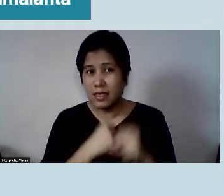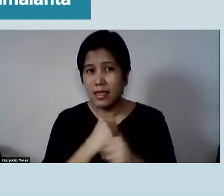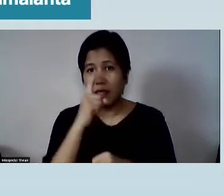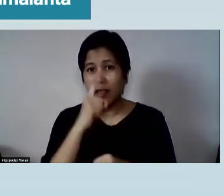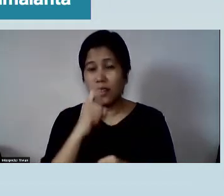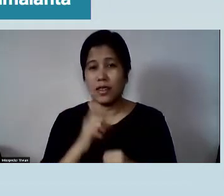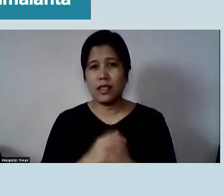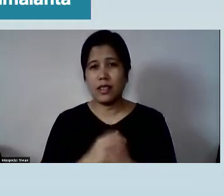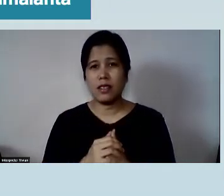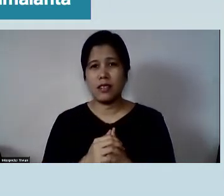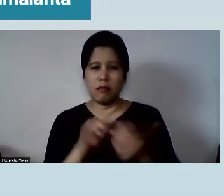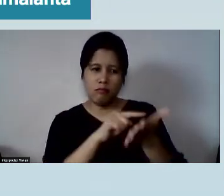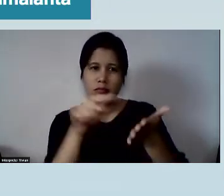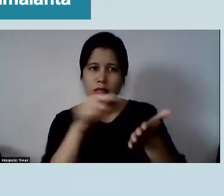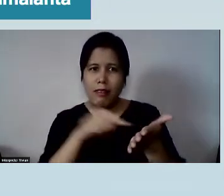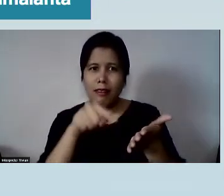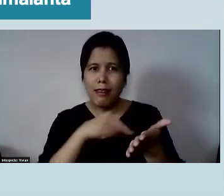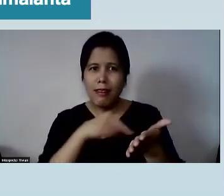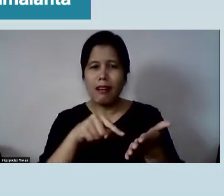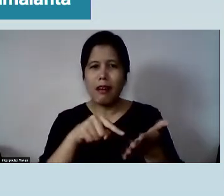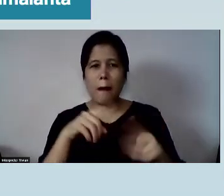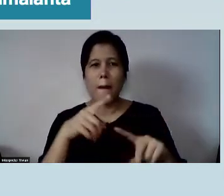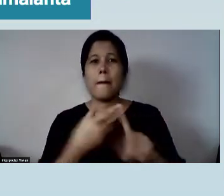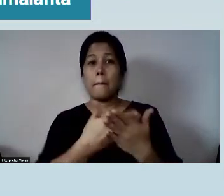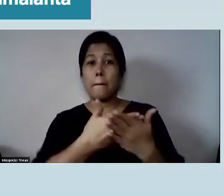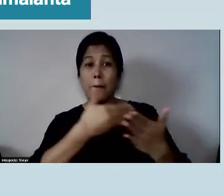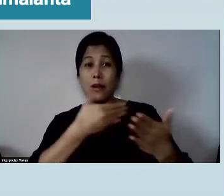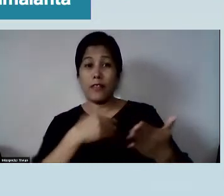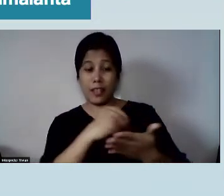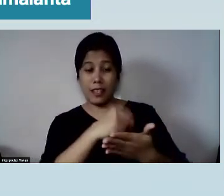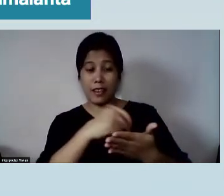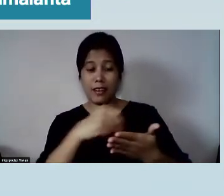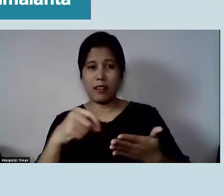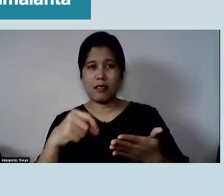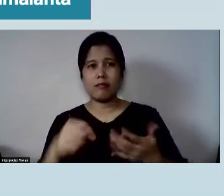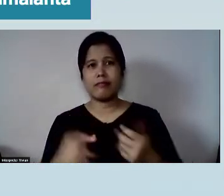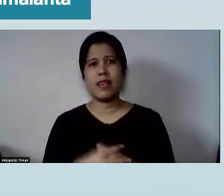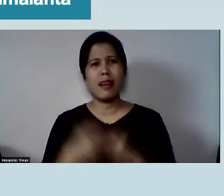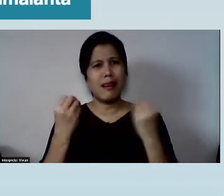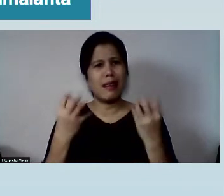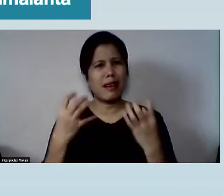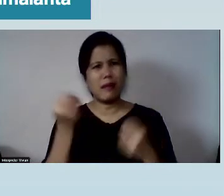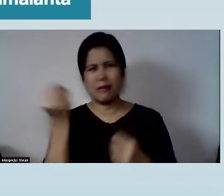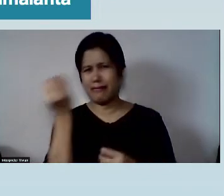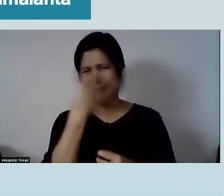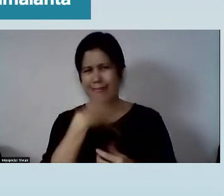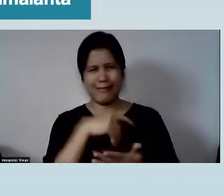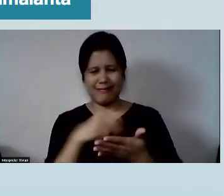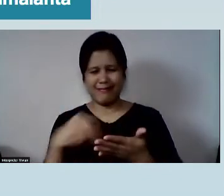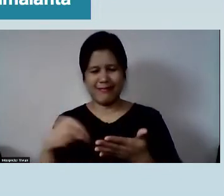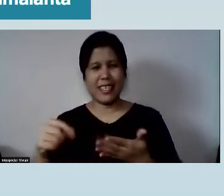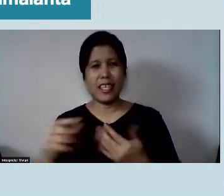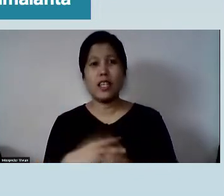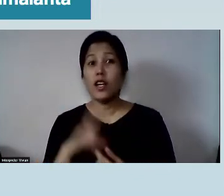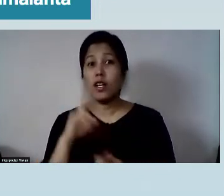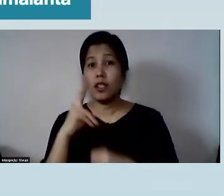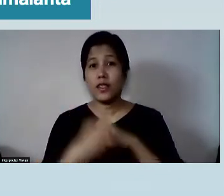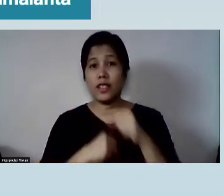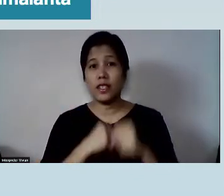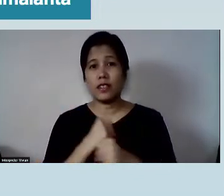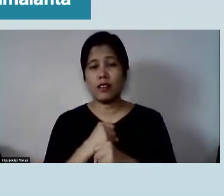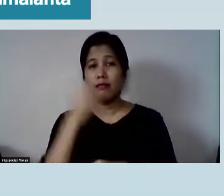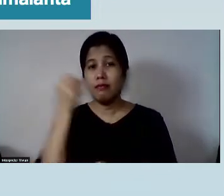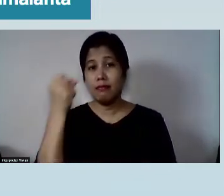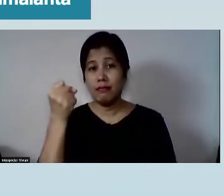learn to do this before they write. Marami pangit ang writing. O isa pa, normally, ang 2-year-old, ganito ang hawak